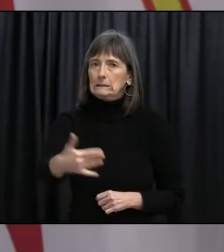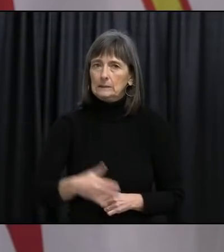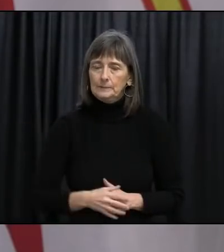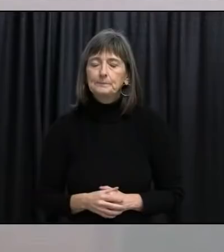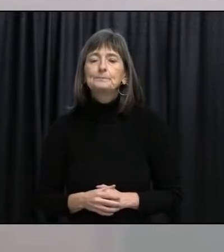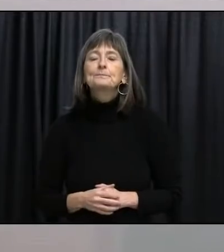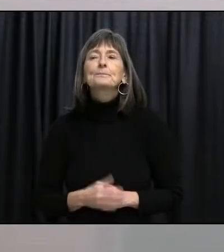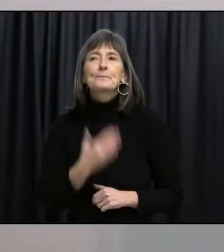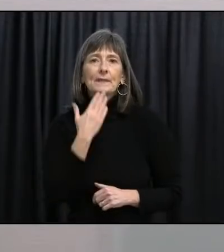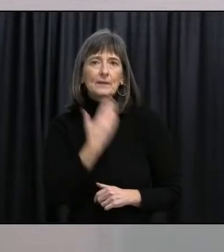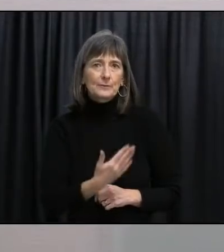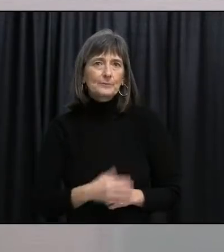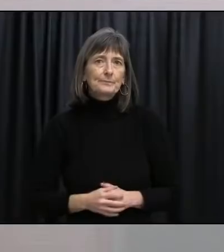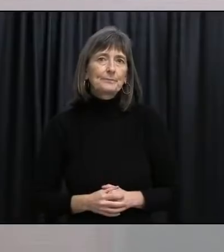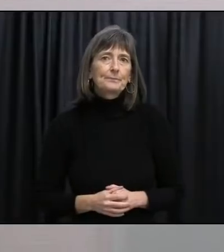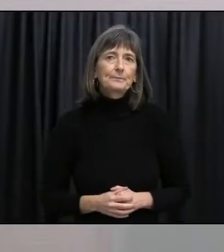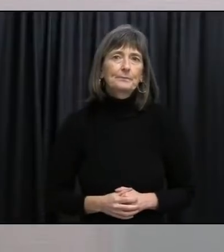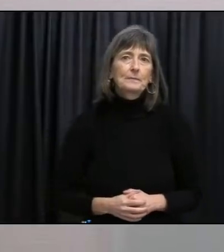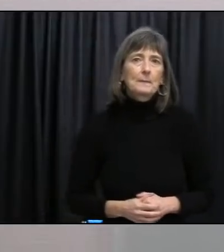Thank you.